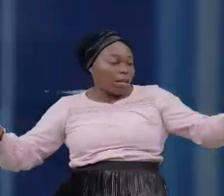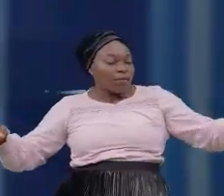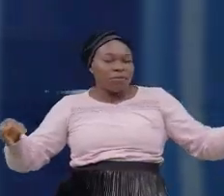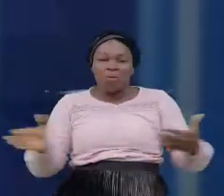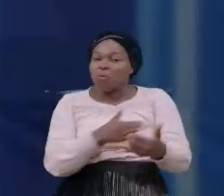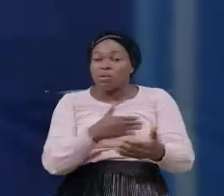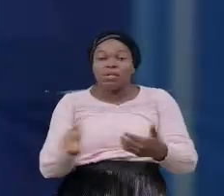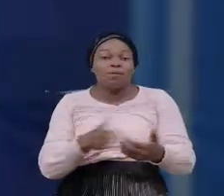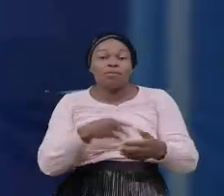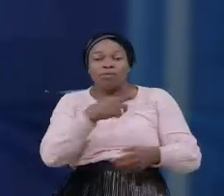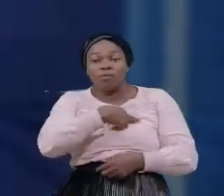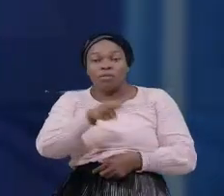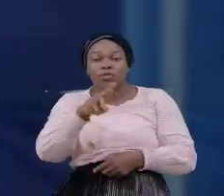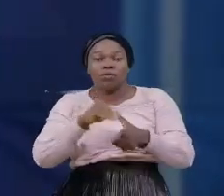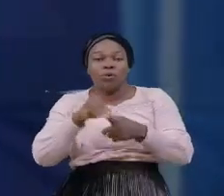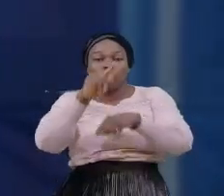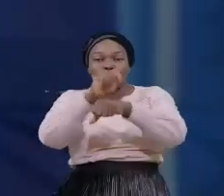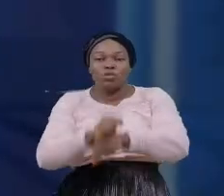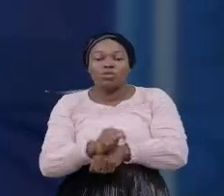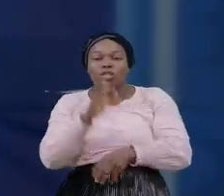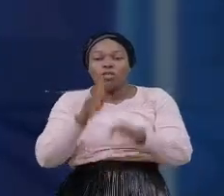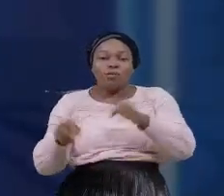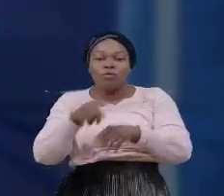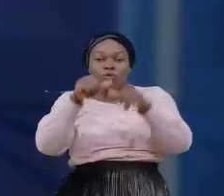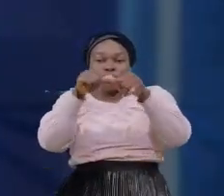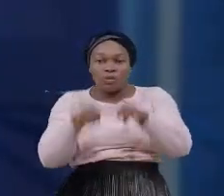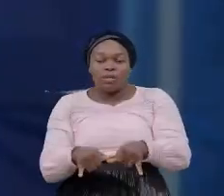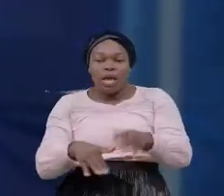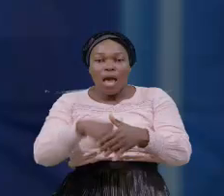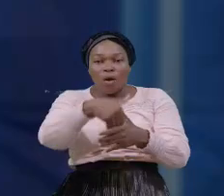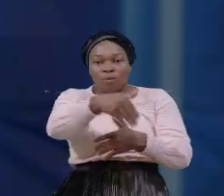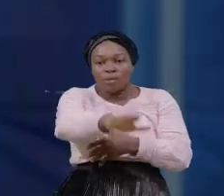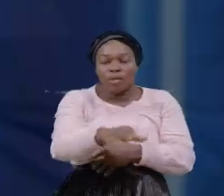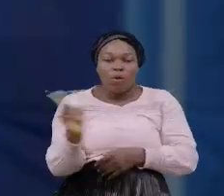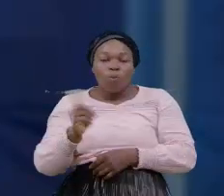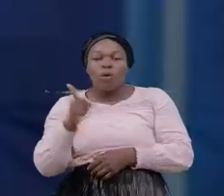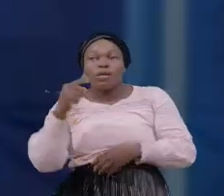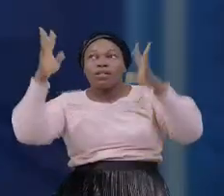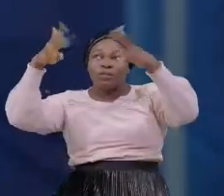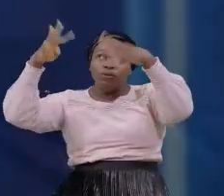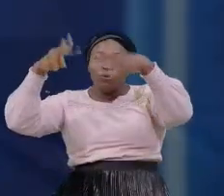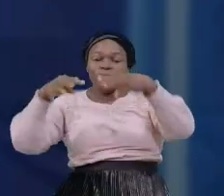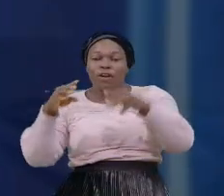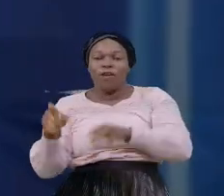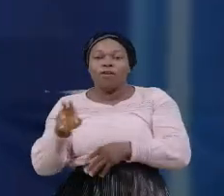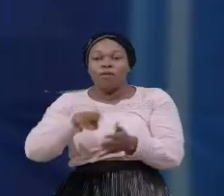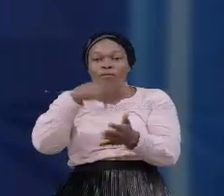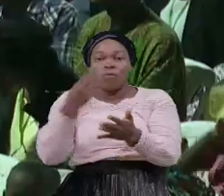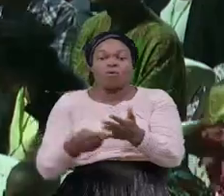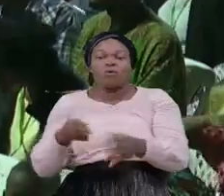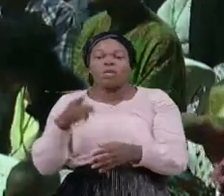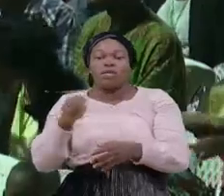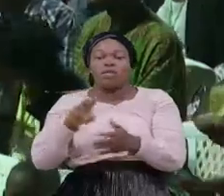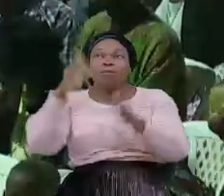the tradition, if you stay outside where the rain is falling, the rain will fall on you.